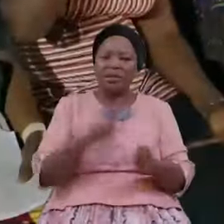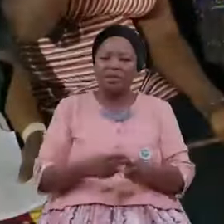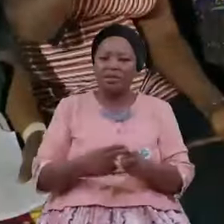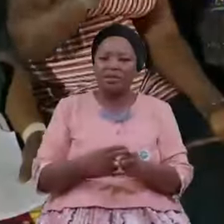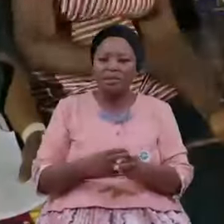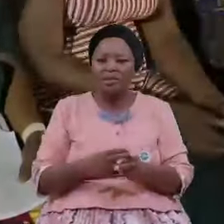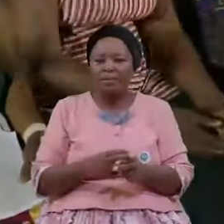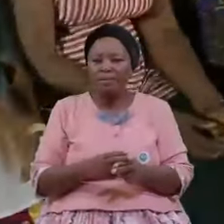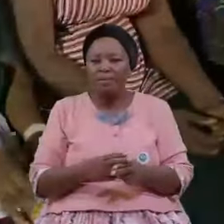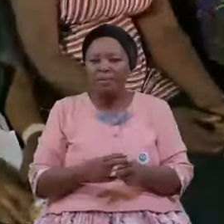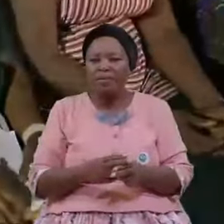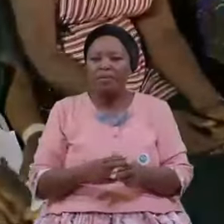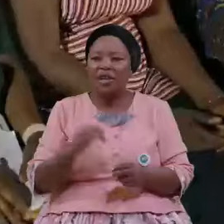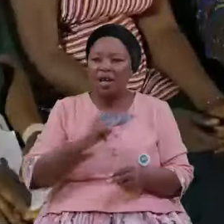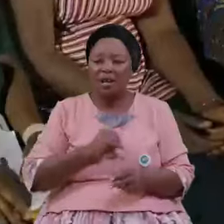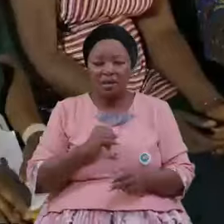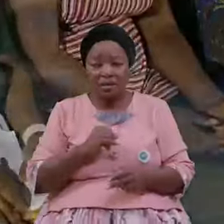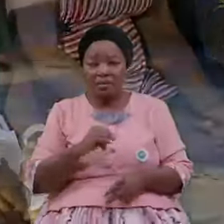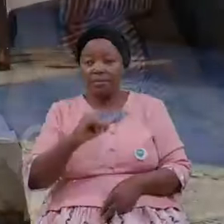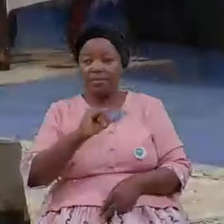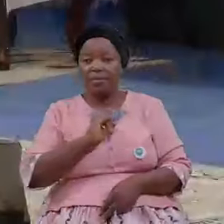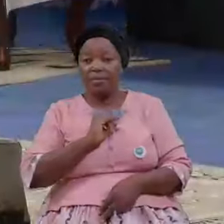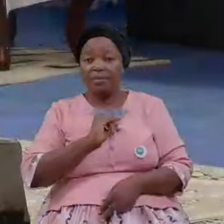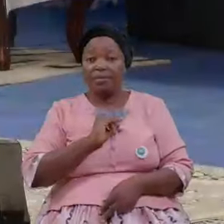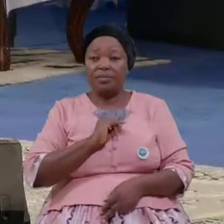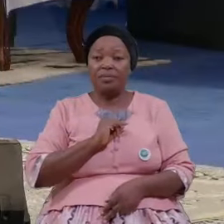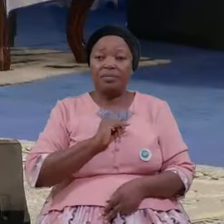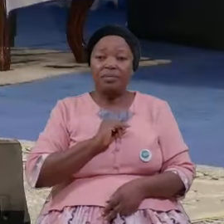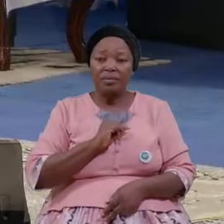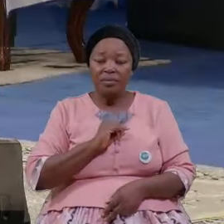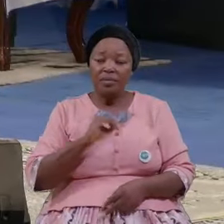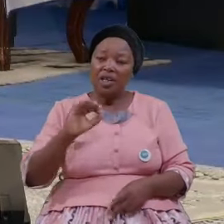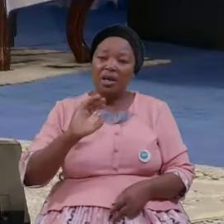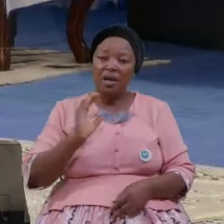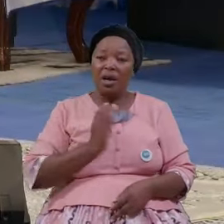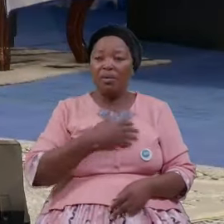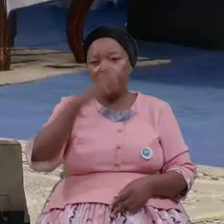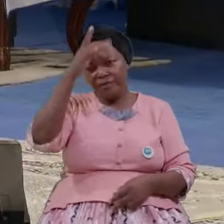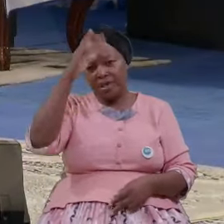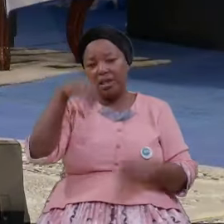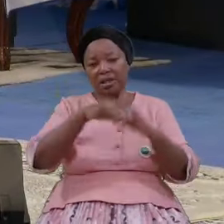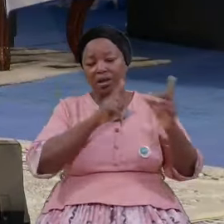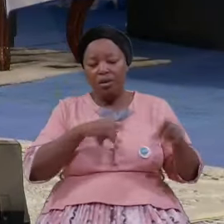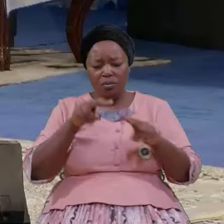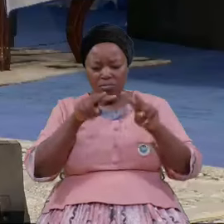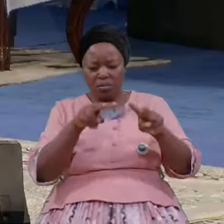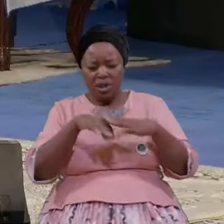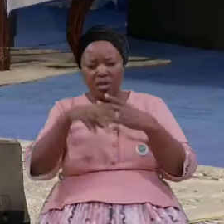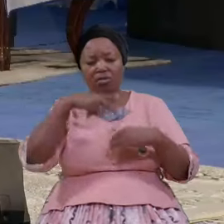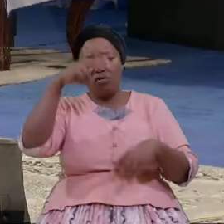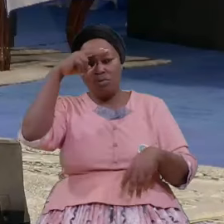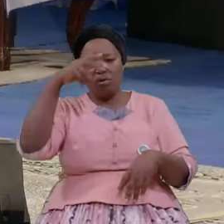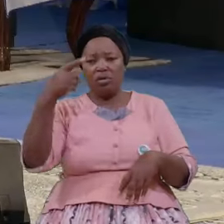I watched a goat, a tied rope on the neck, They're trying